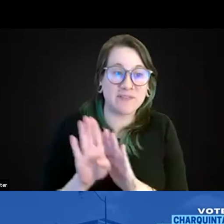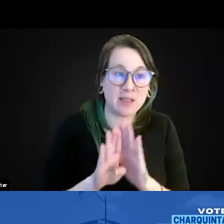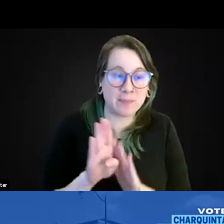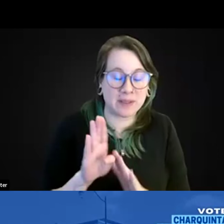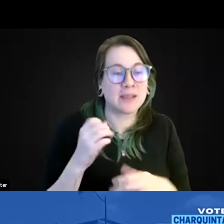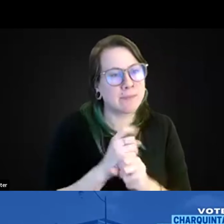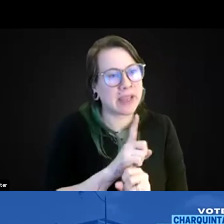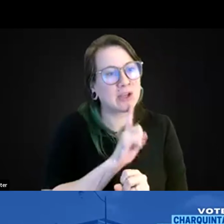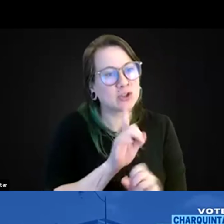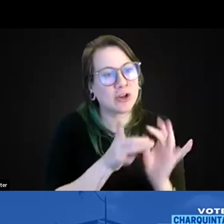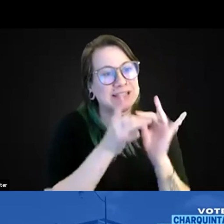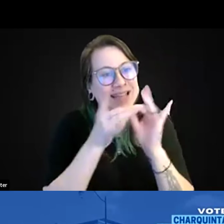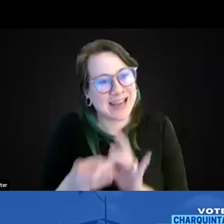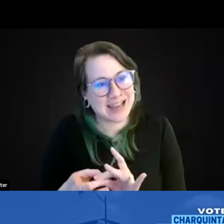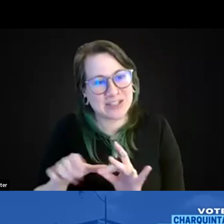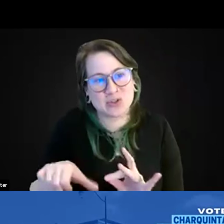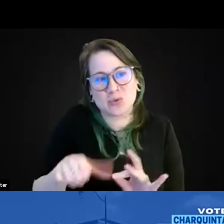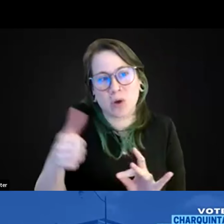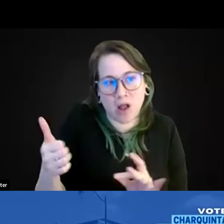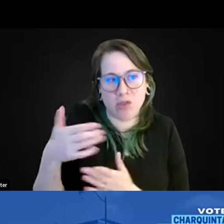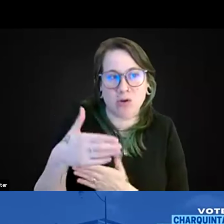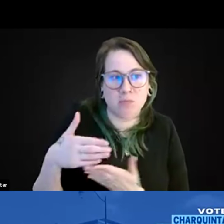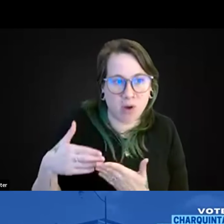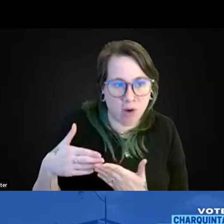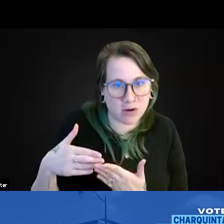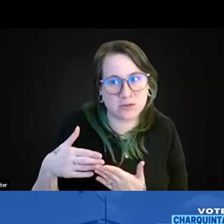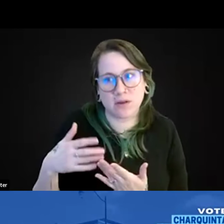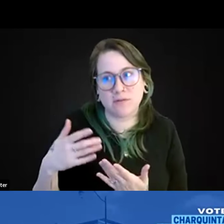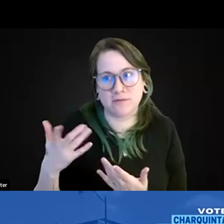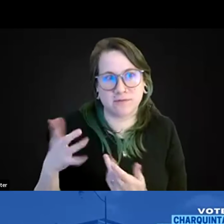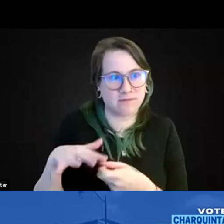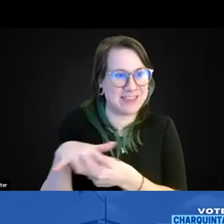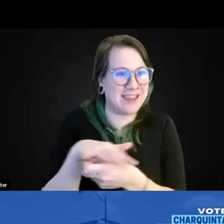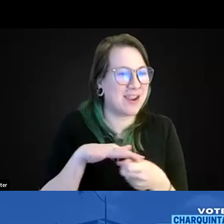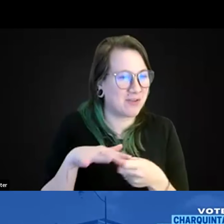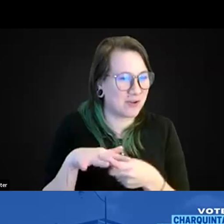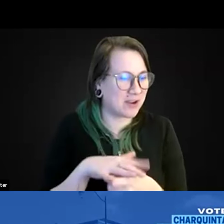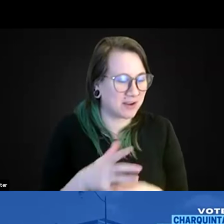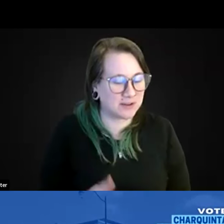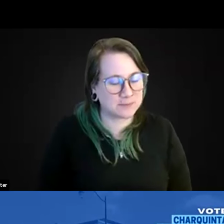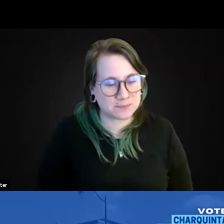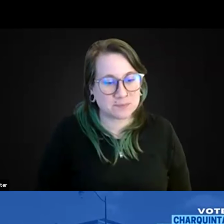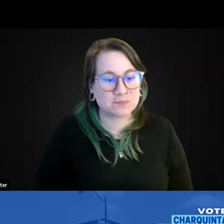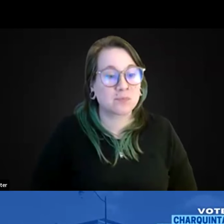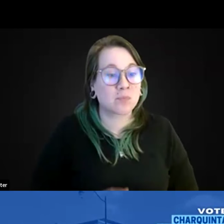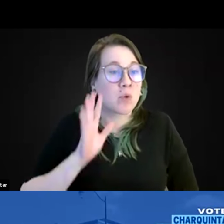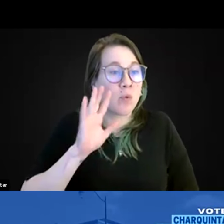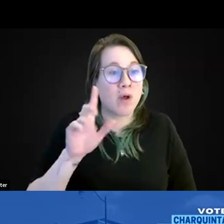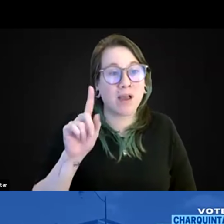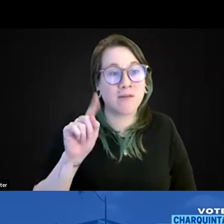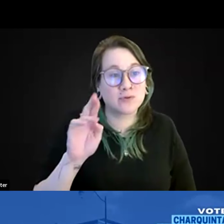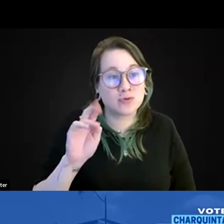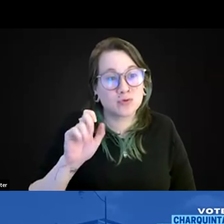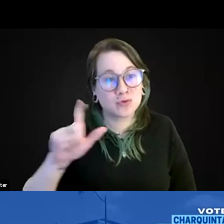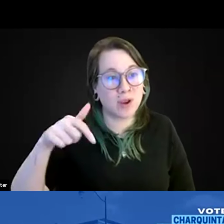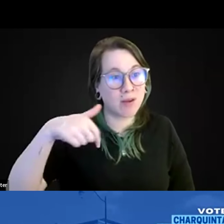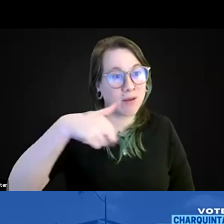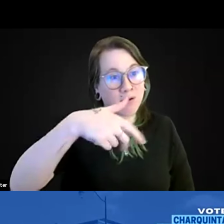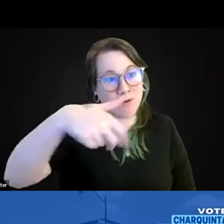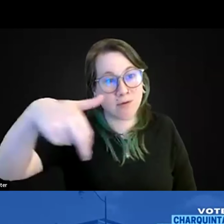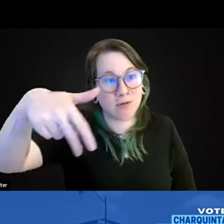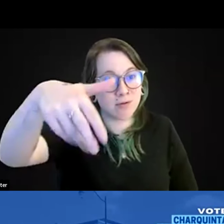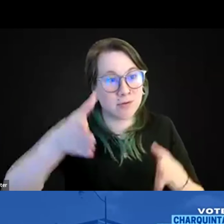connected to other parts to the area. And so there's trail systems.